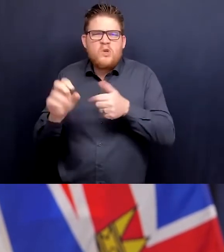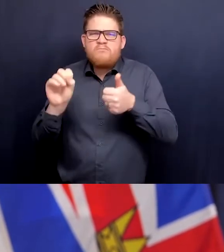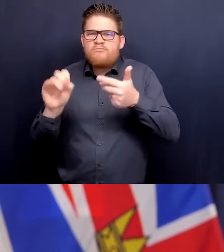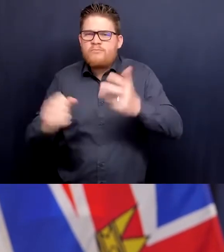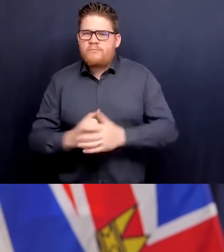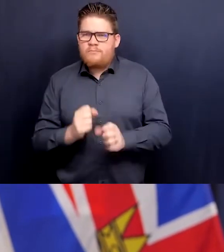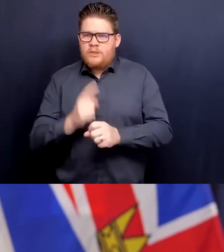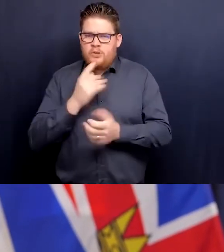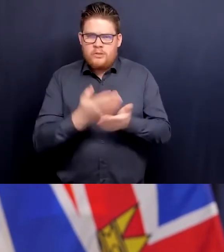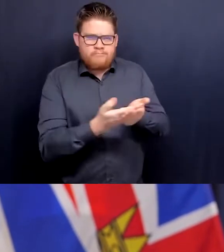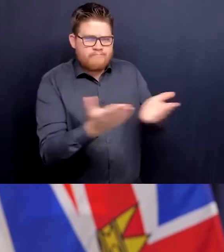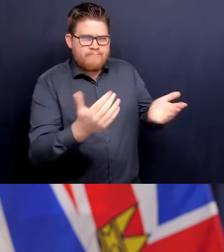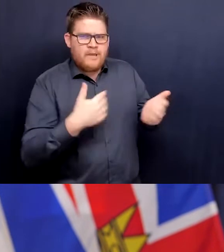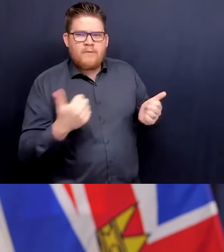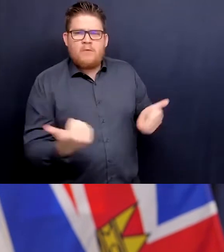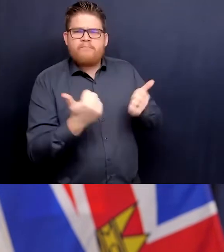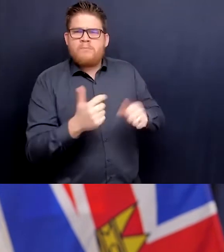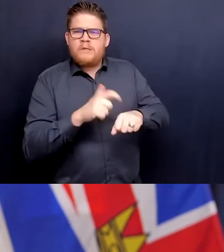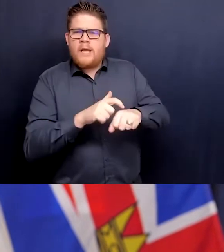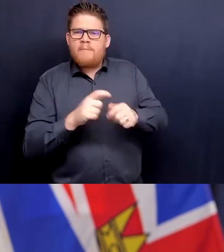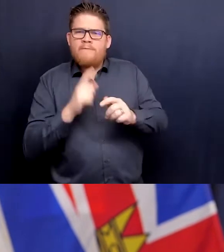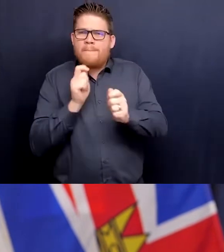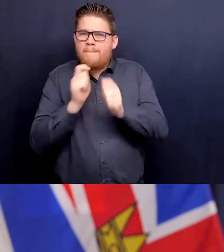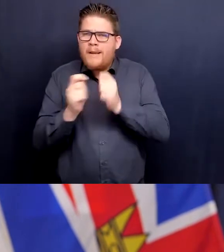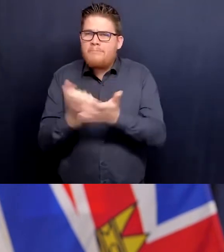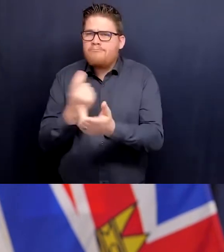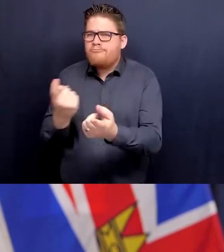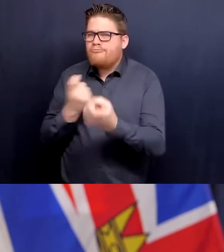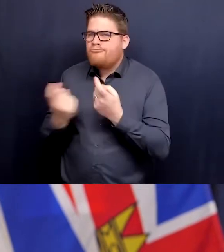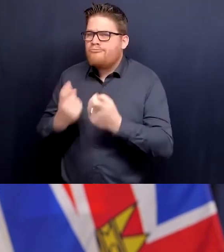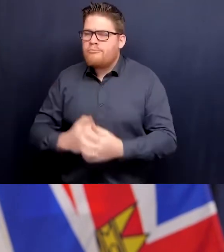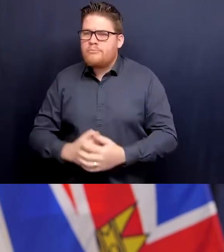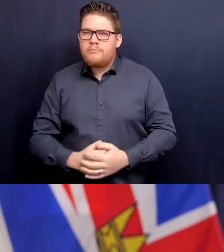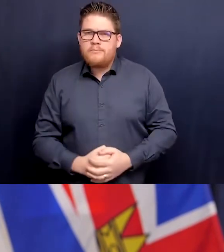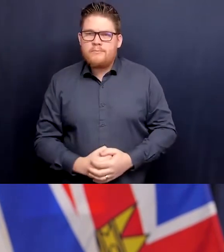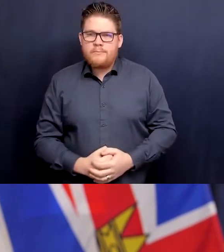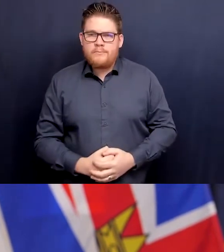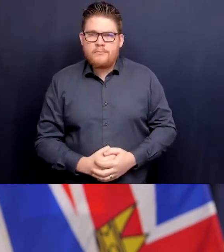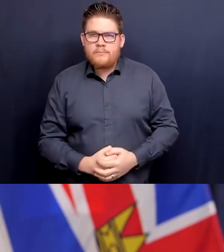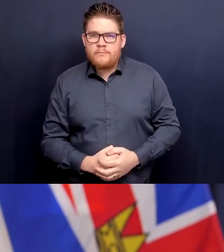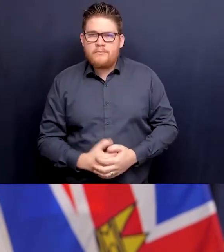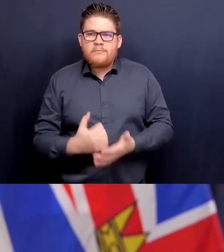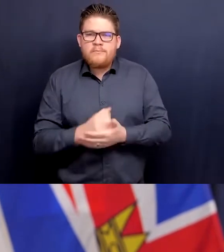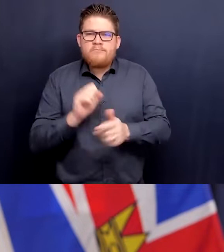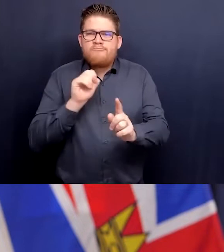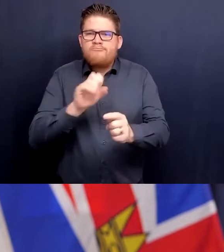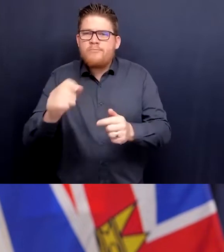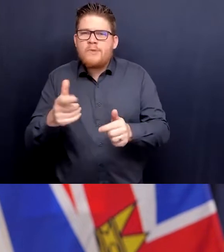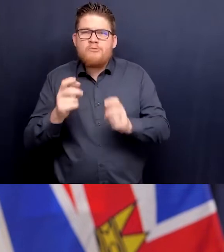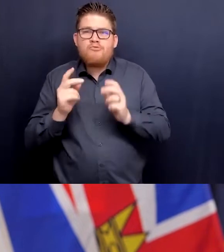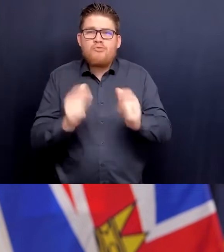to ask questions, an update on rapid tests and surgical renewal. But first I want to